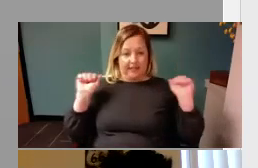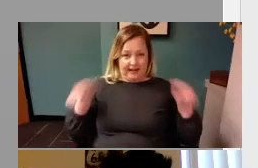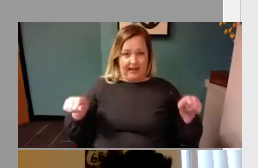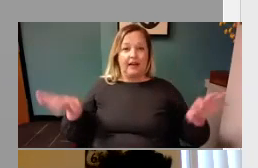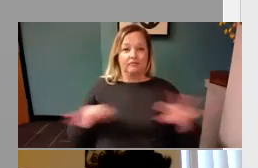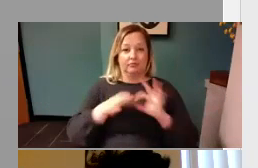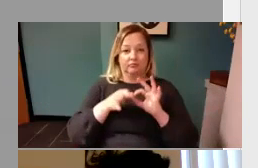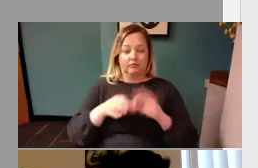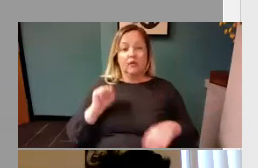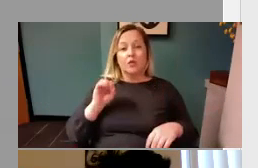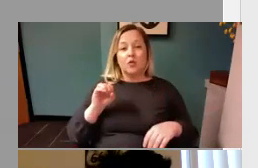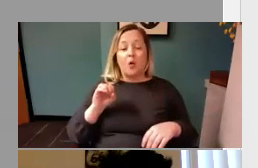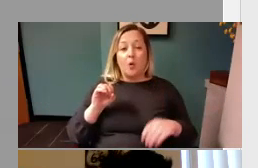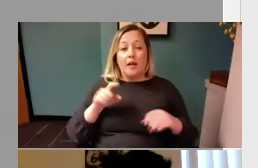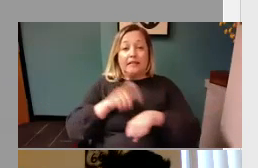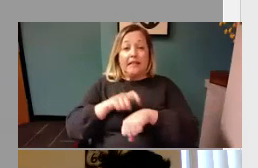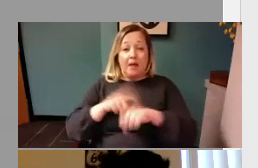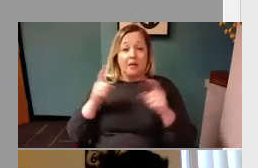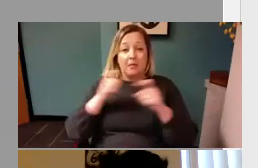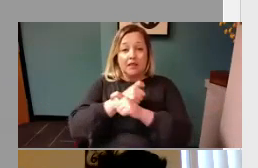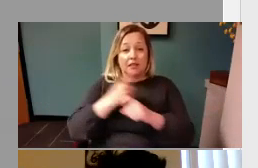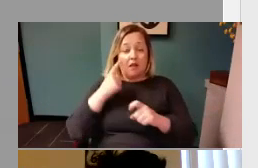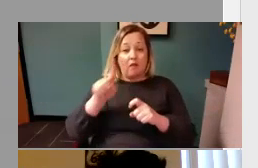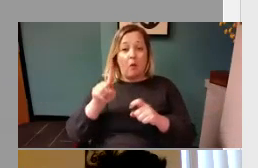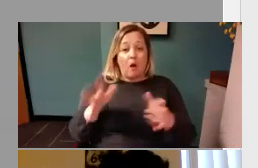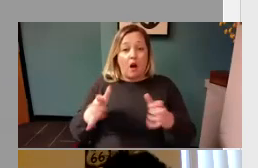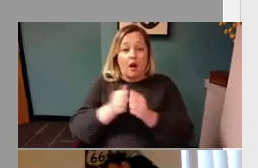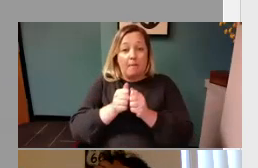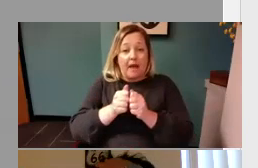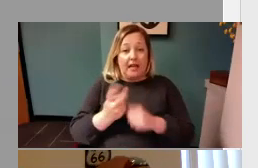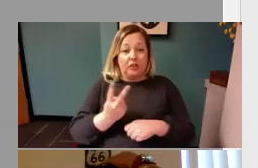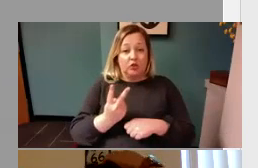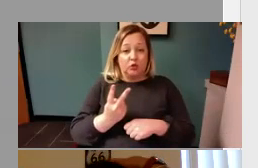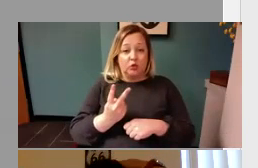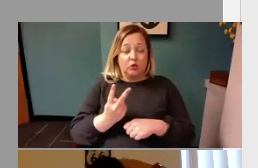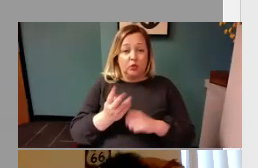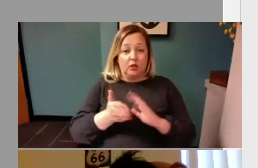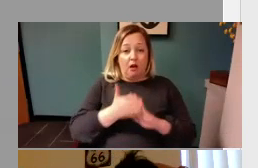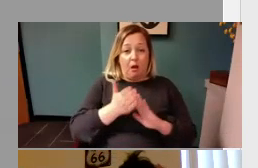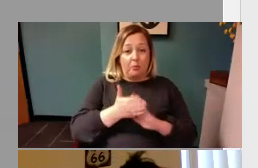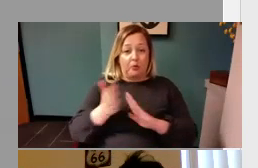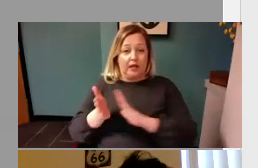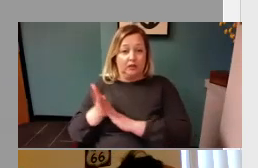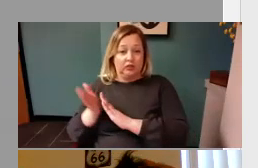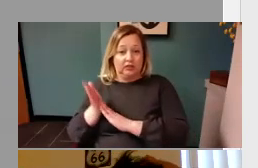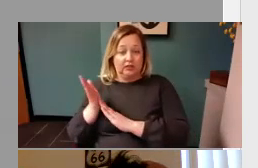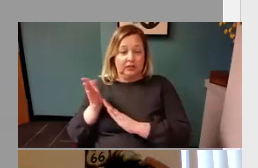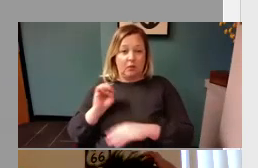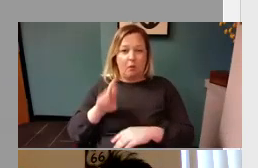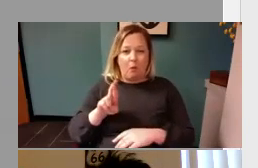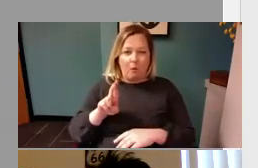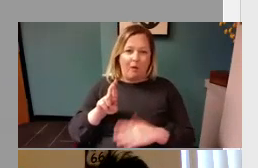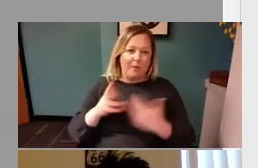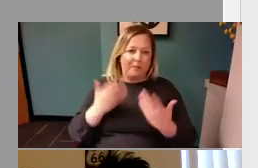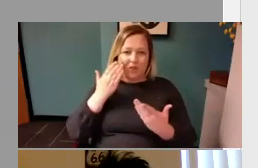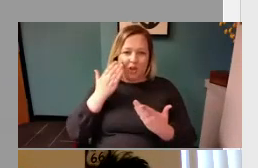for combining these two operations, or basically figuring out if a particular